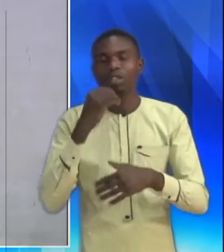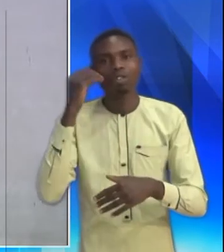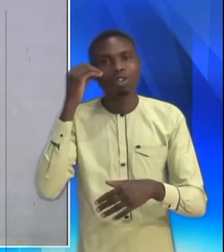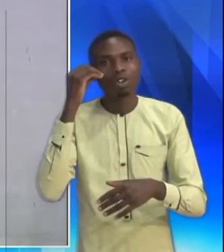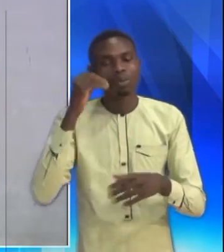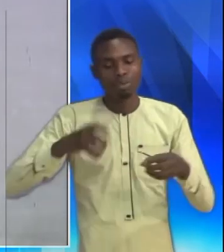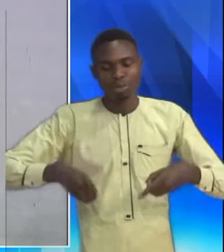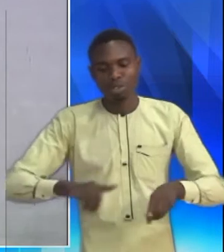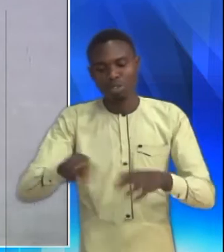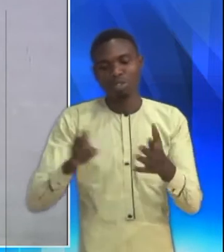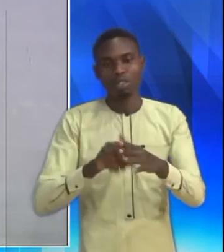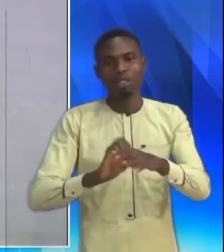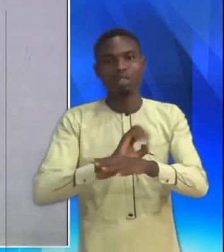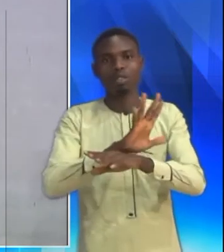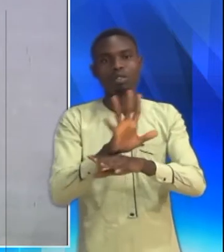COVID-19